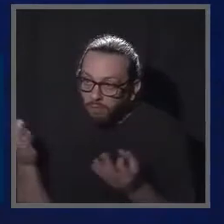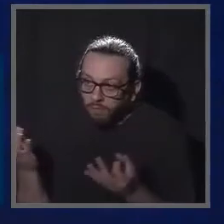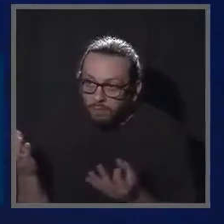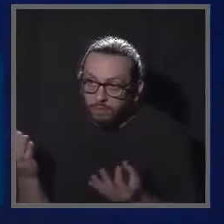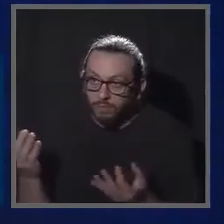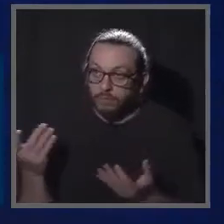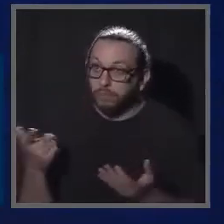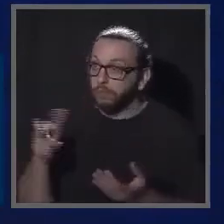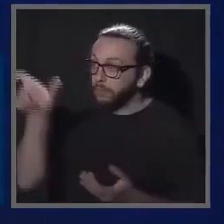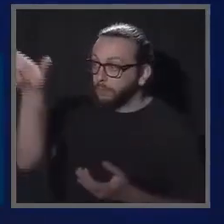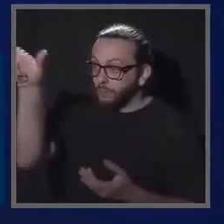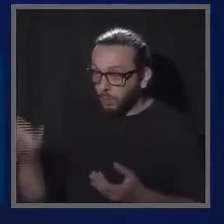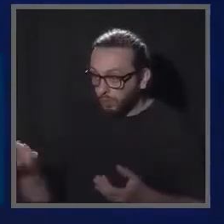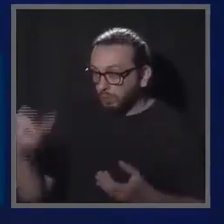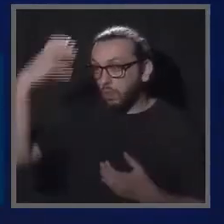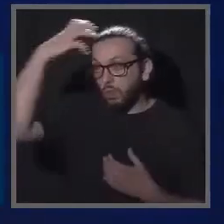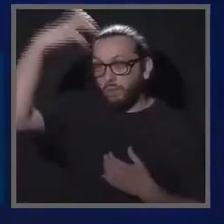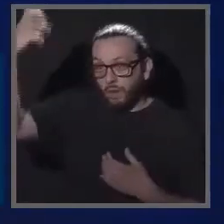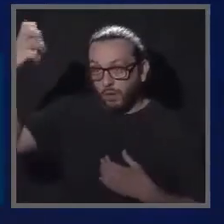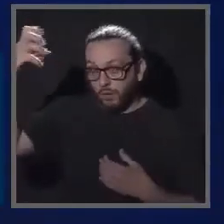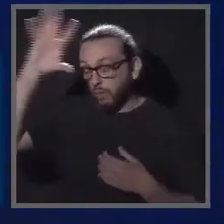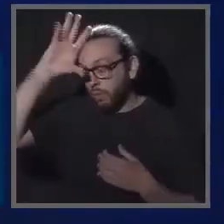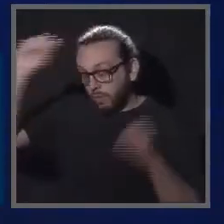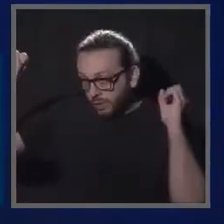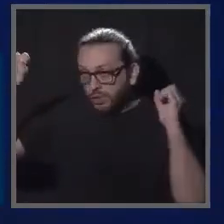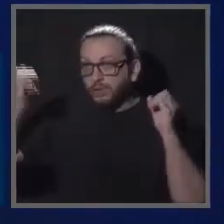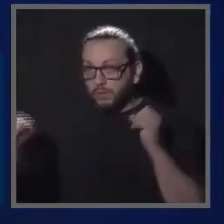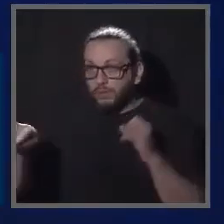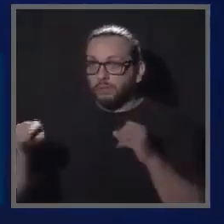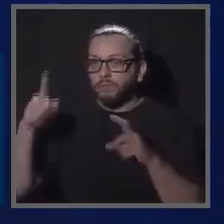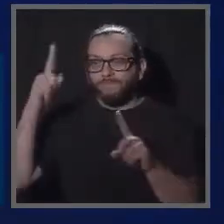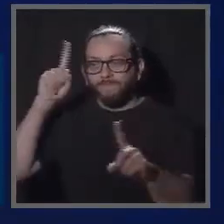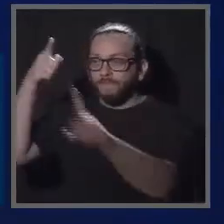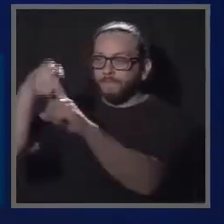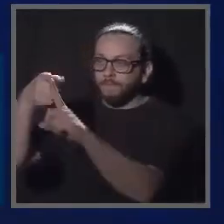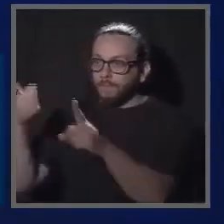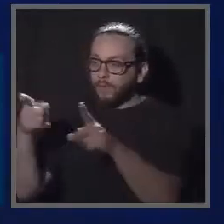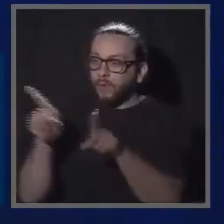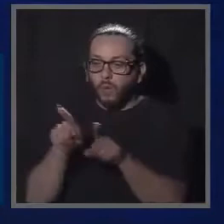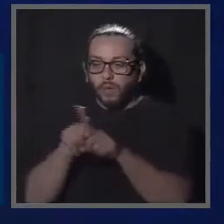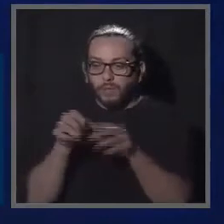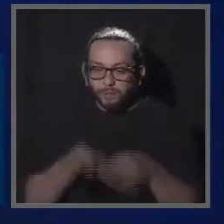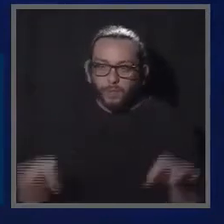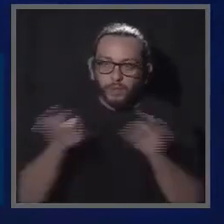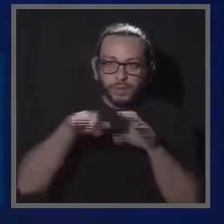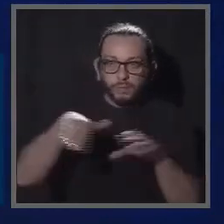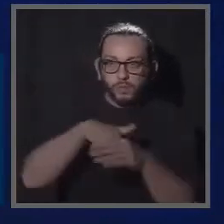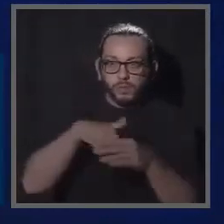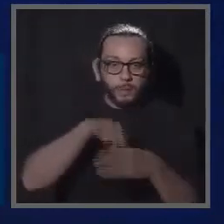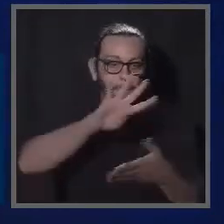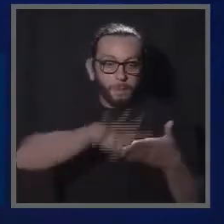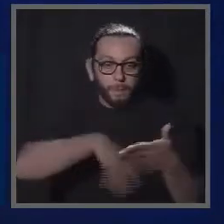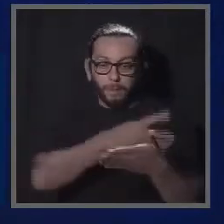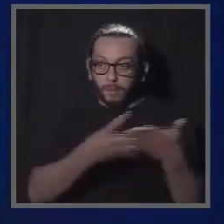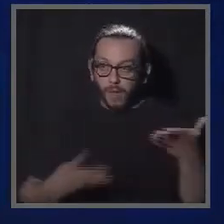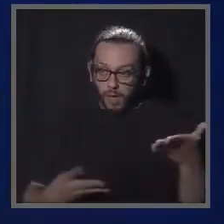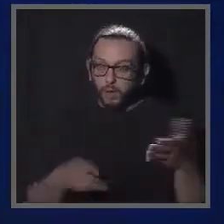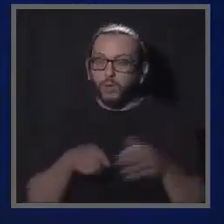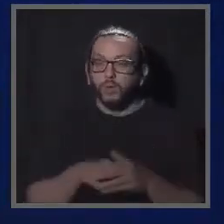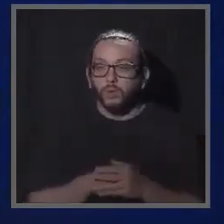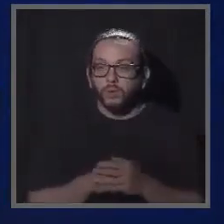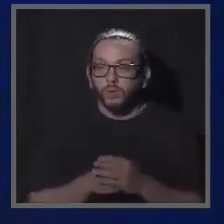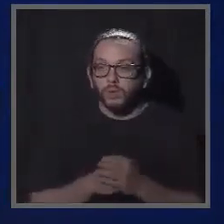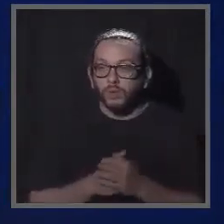Culture to be part of the team of the National Plan for the Arts, which is a